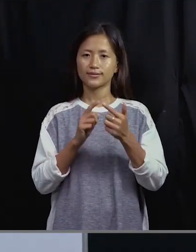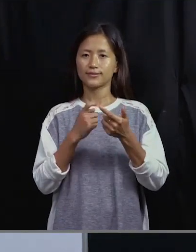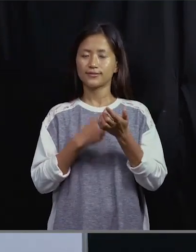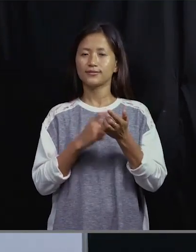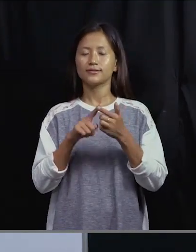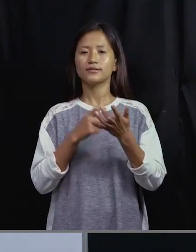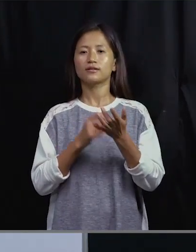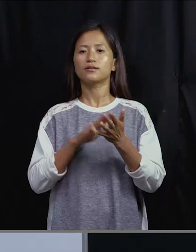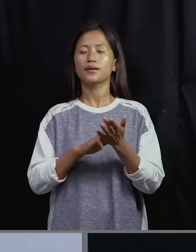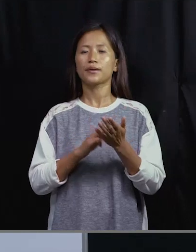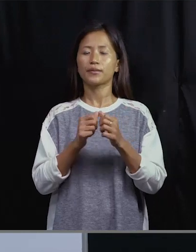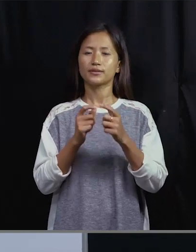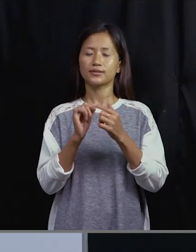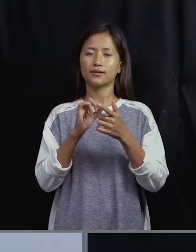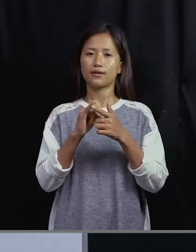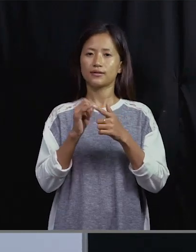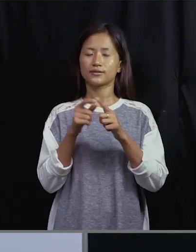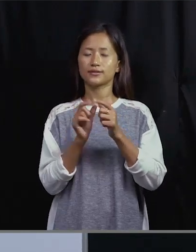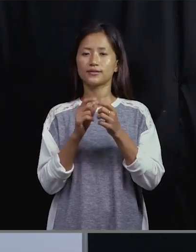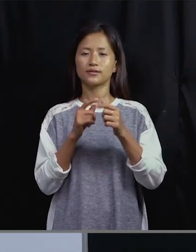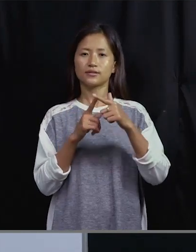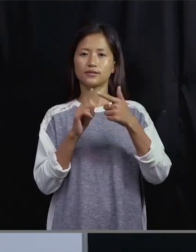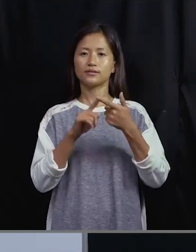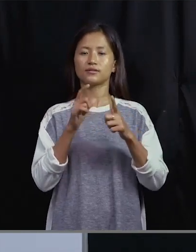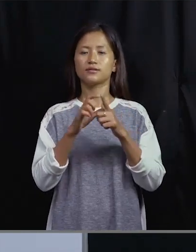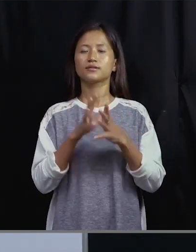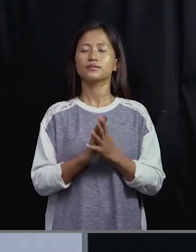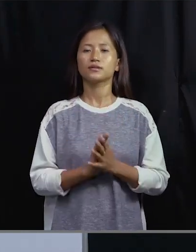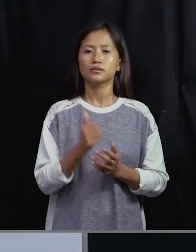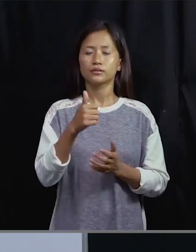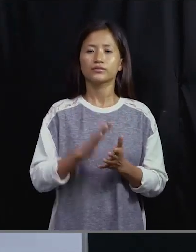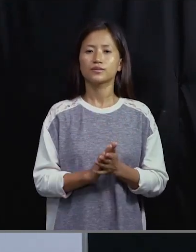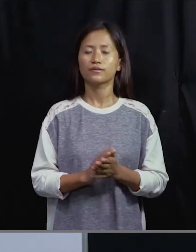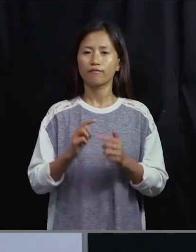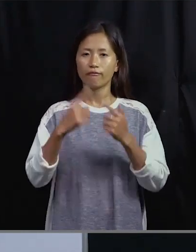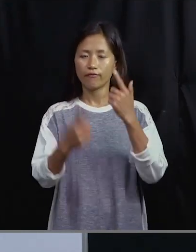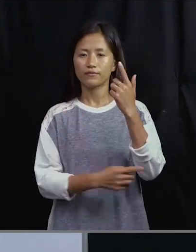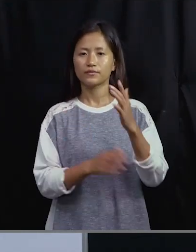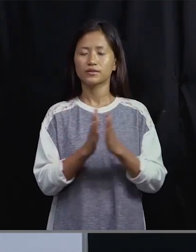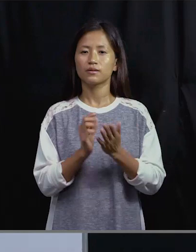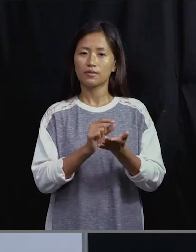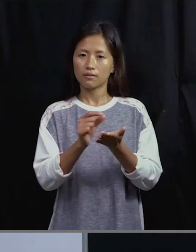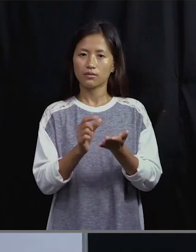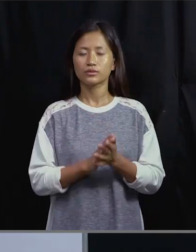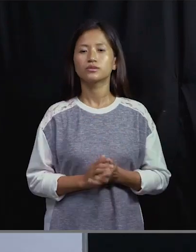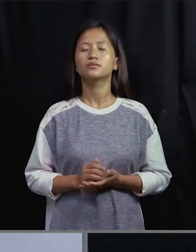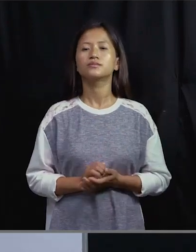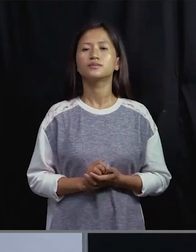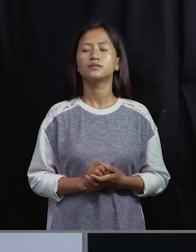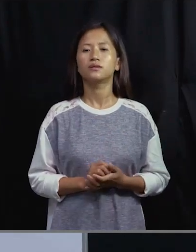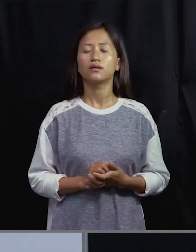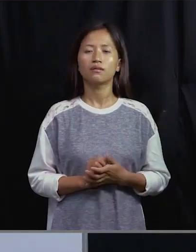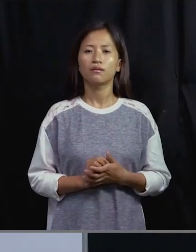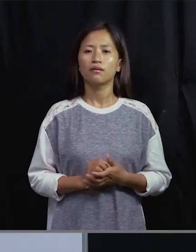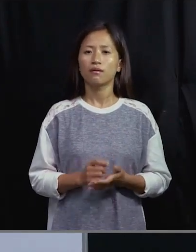Because rubber, by manufacturing, okay, the final product that we get from the rubbers are what are the things?